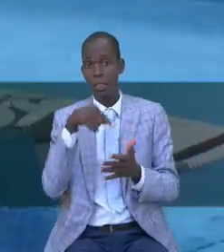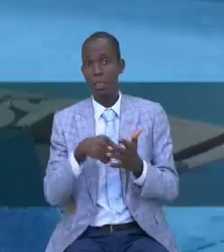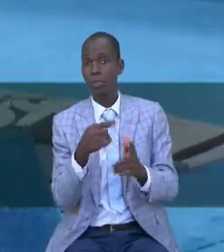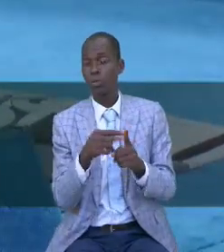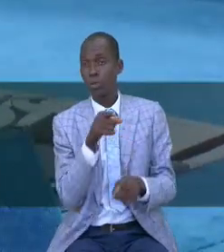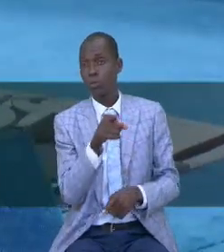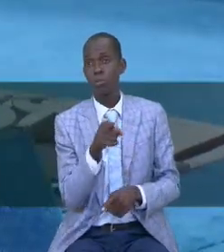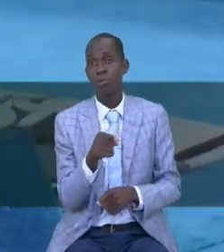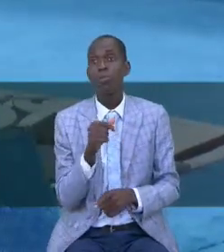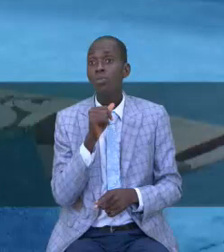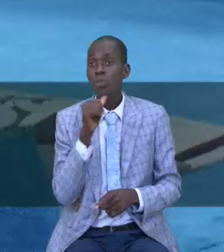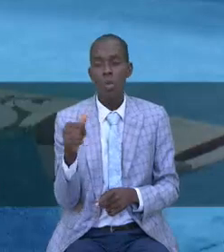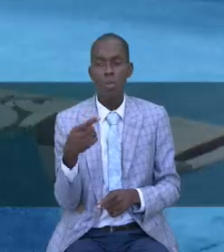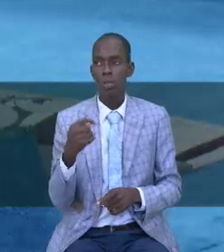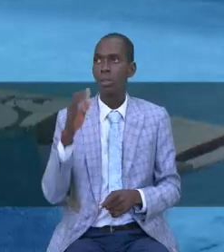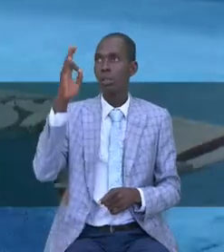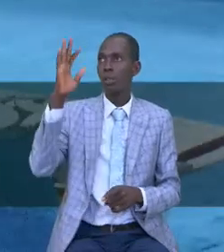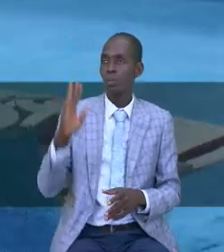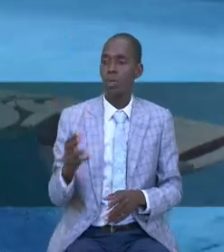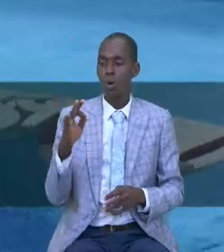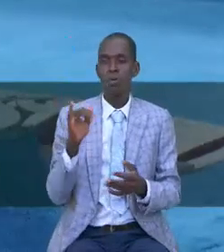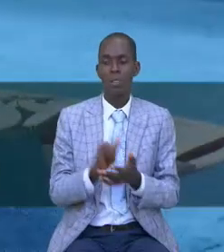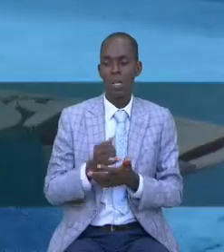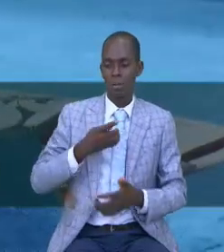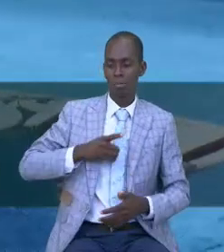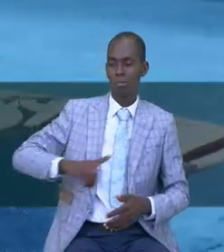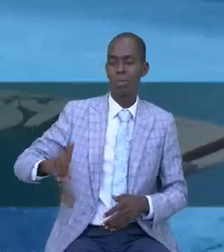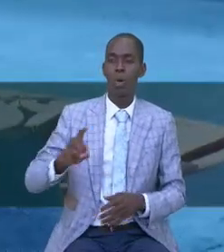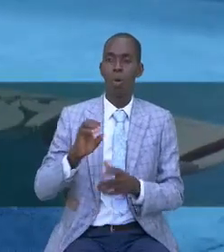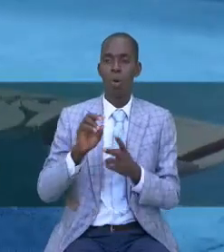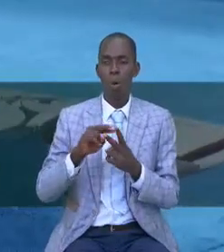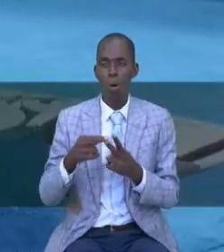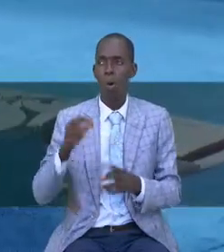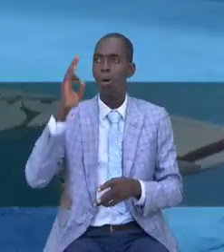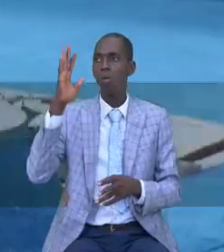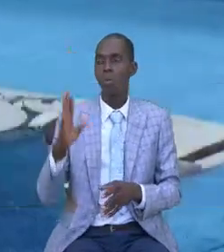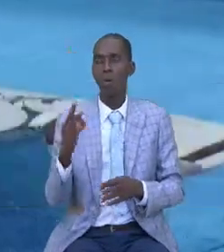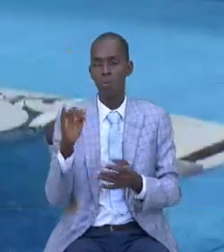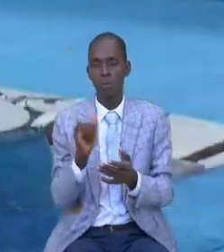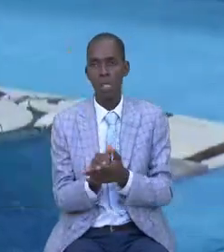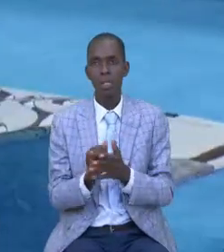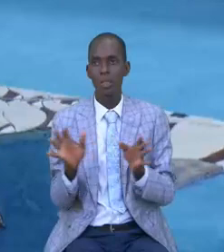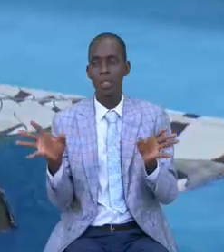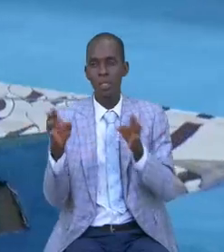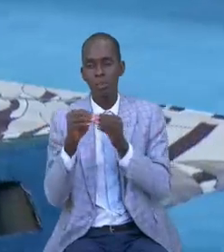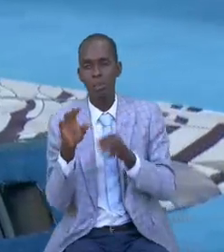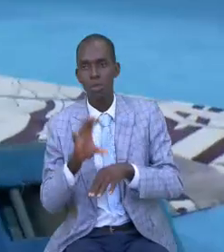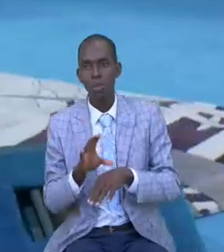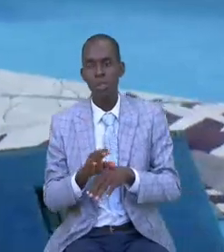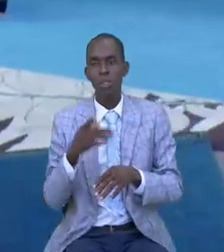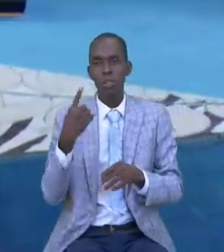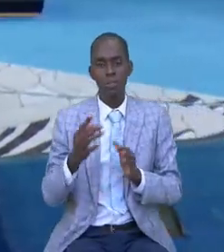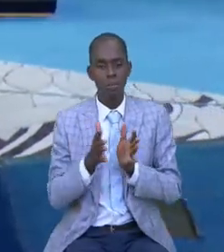not, you know, the pastor of that denomination, the preacher of that assembly, the overseer,